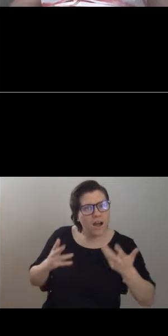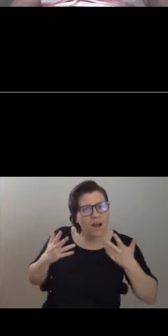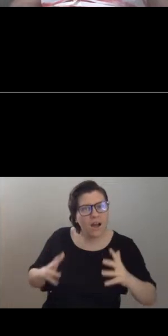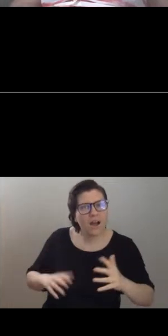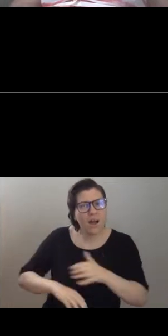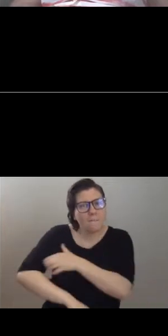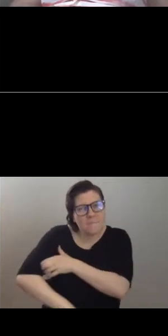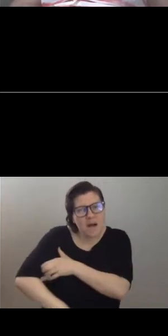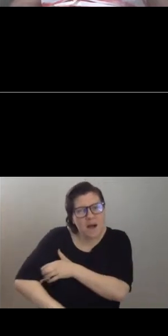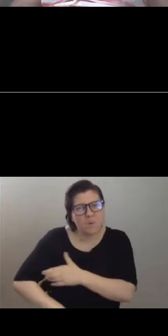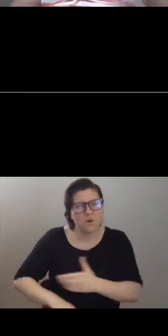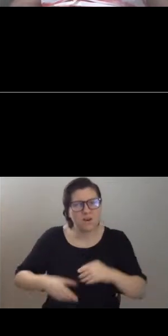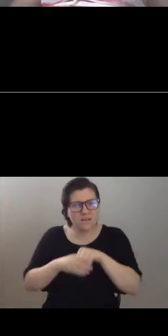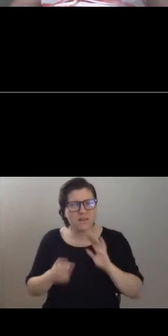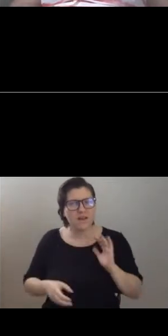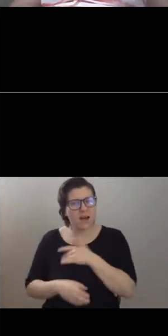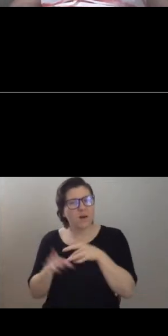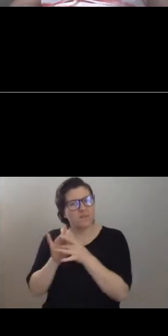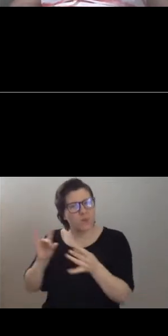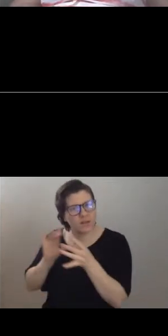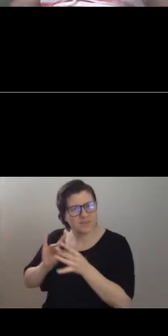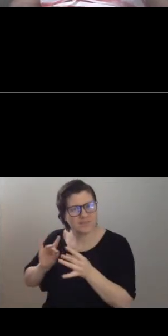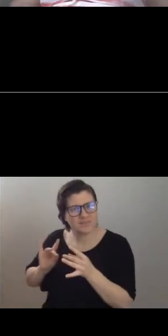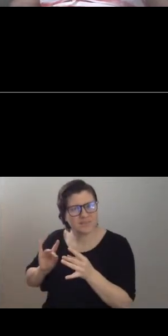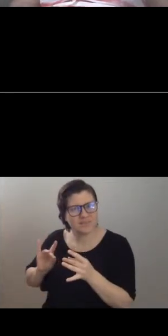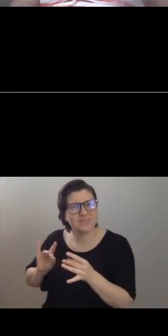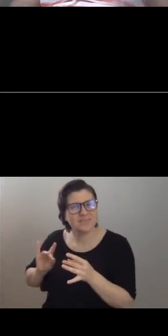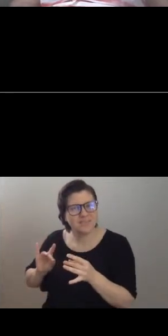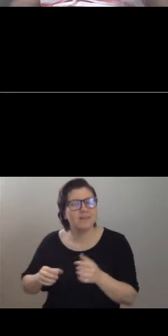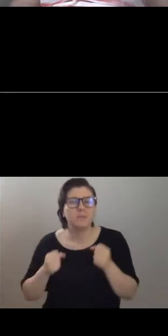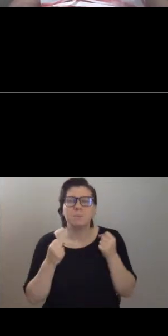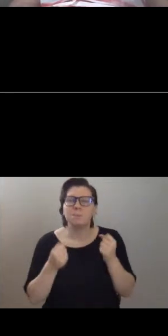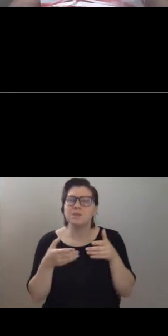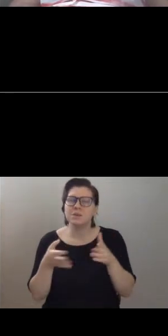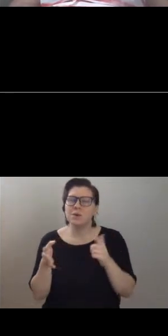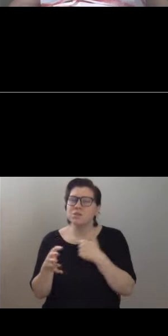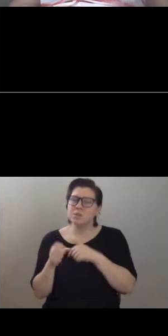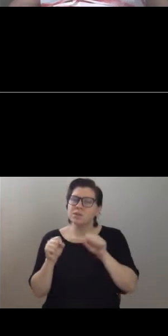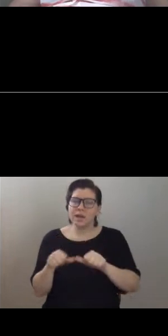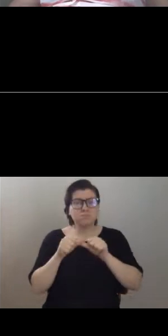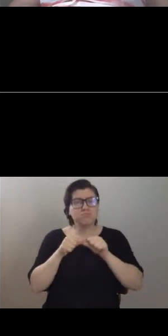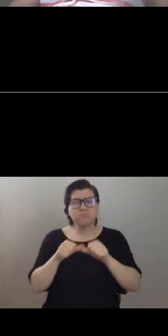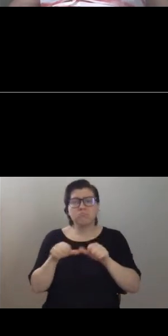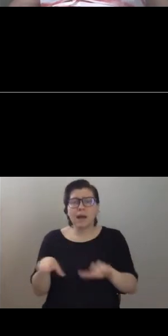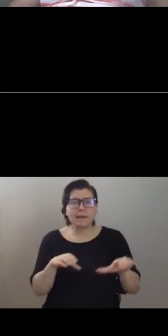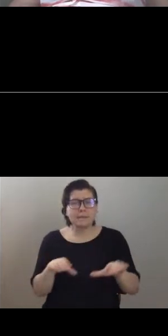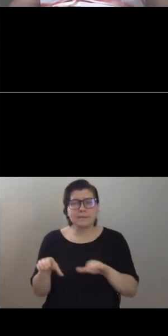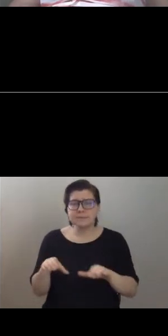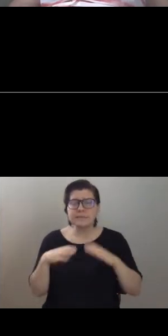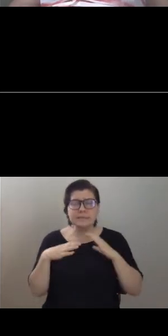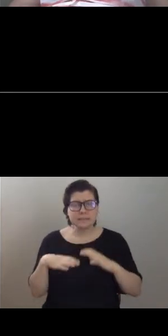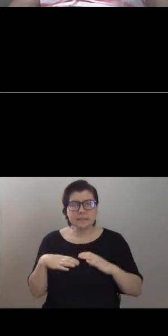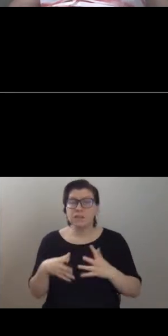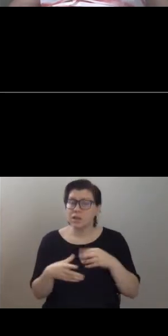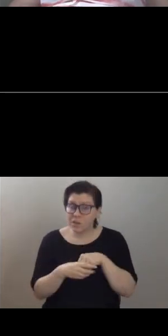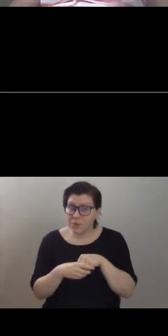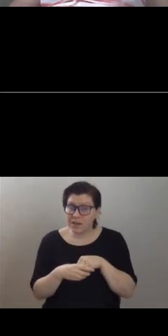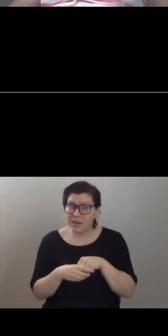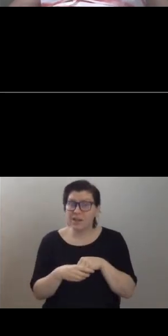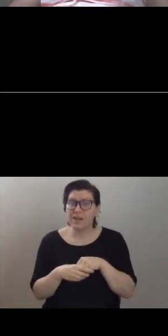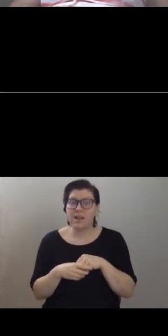our voices. There are many ways we can stay active citizens, including at a county